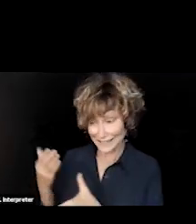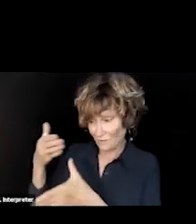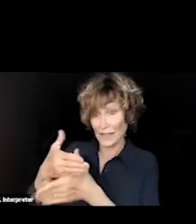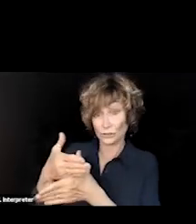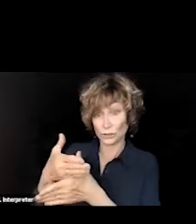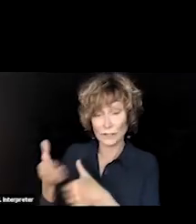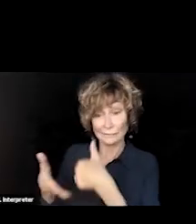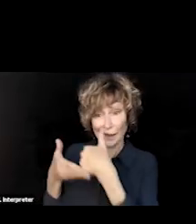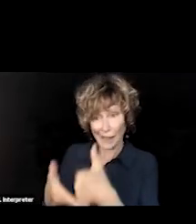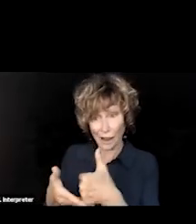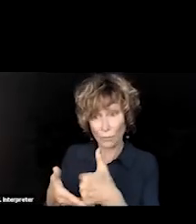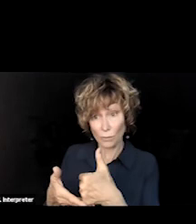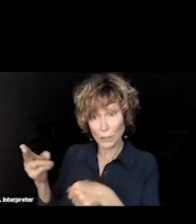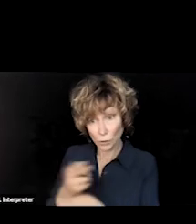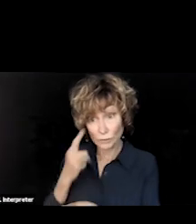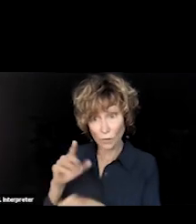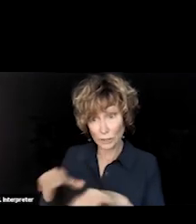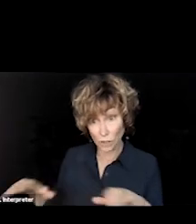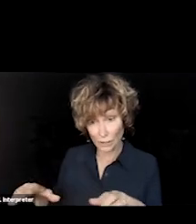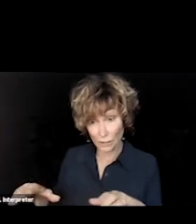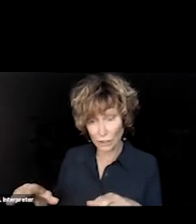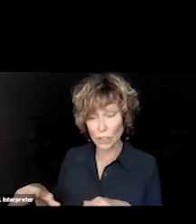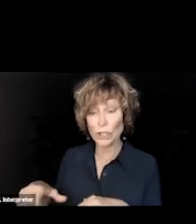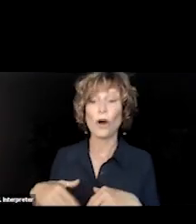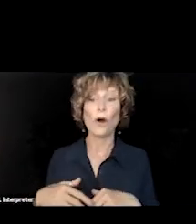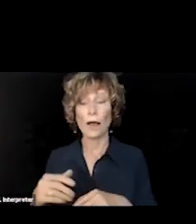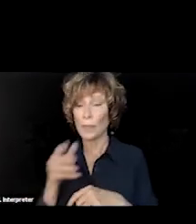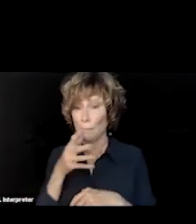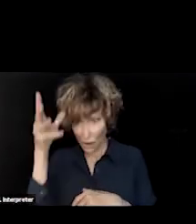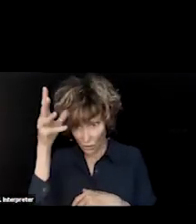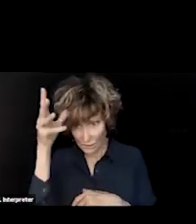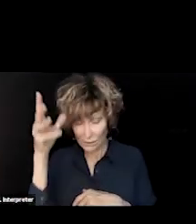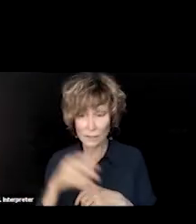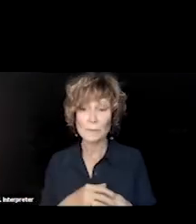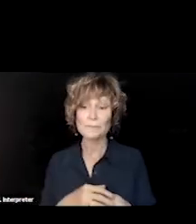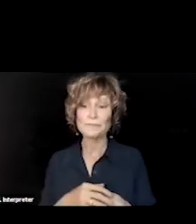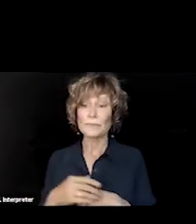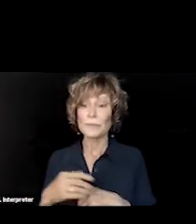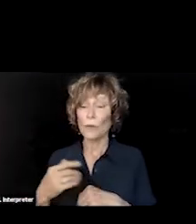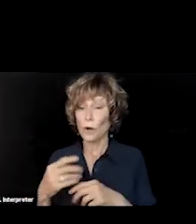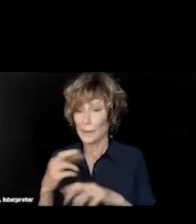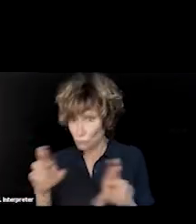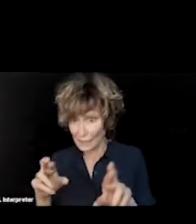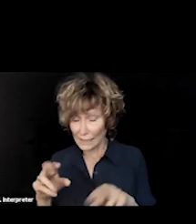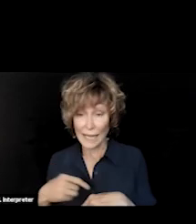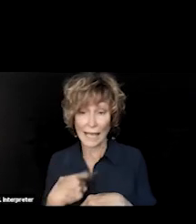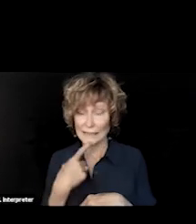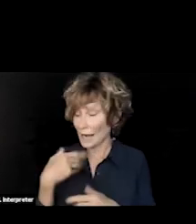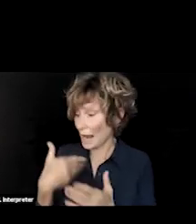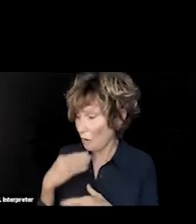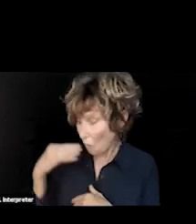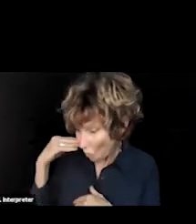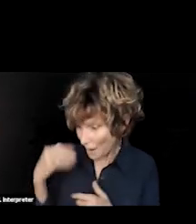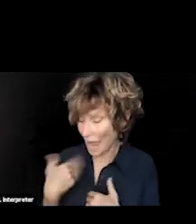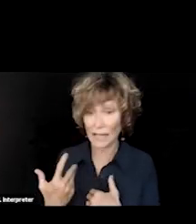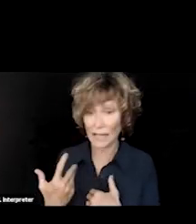the parents would be prepared when the child came home and said, today, some lady took me in the back and showed me some cards. What